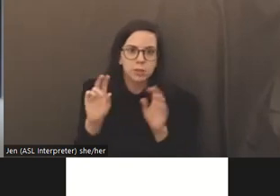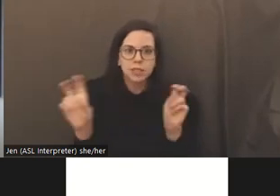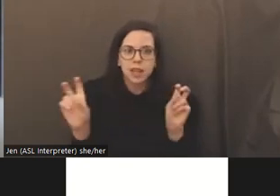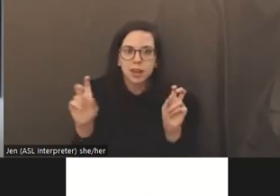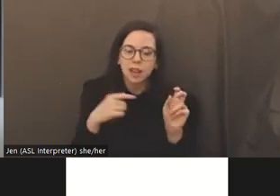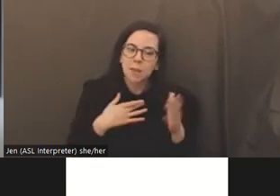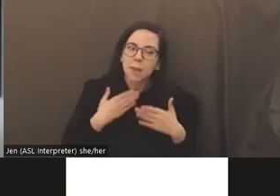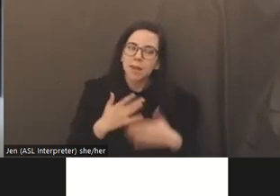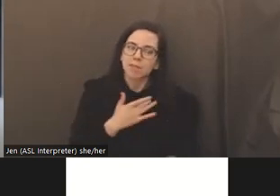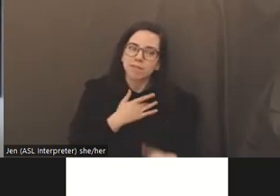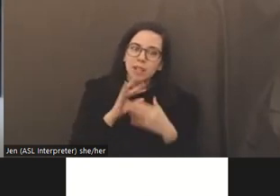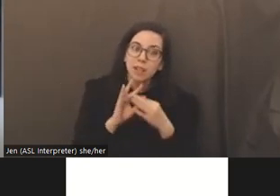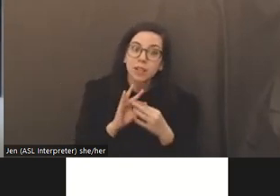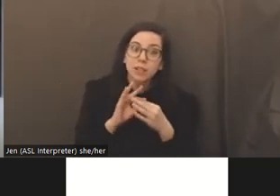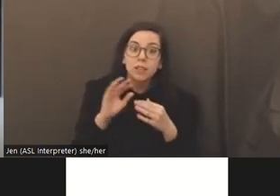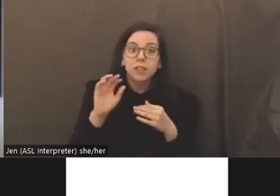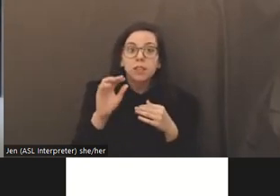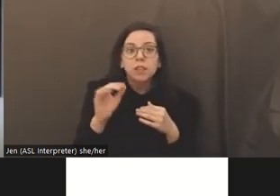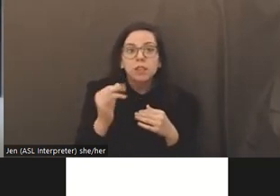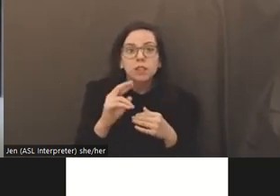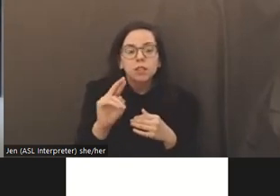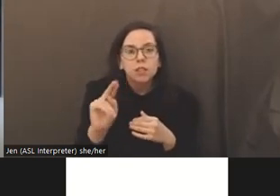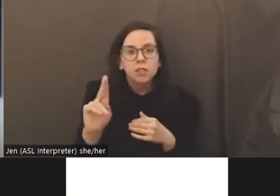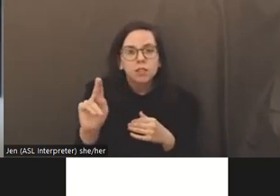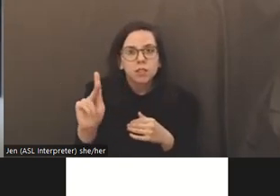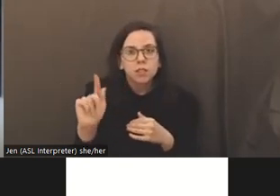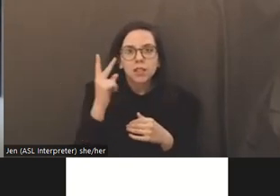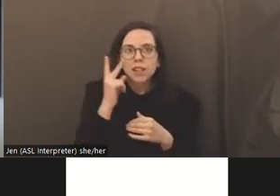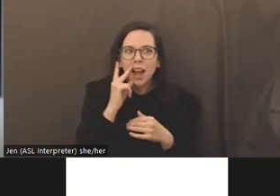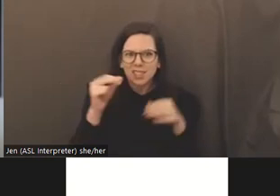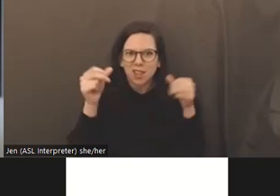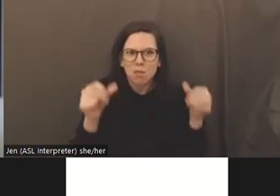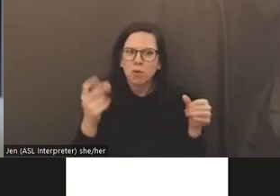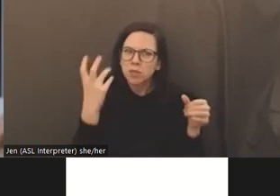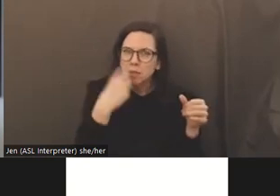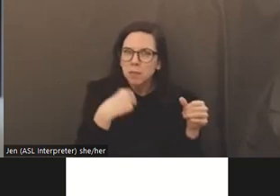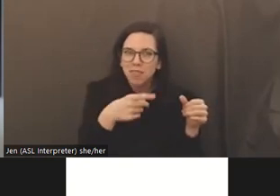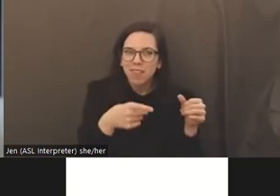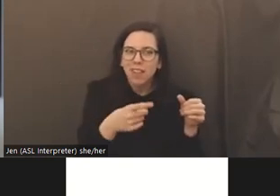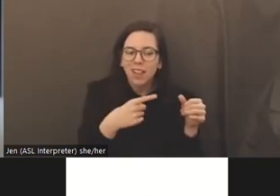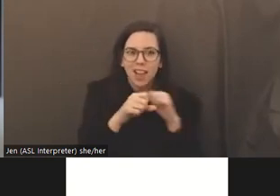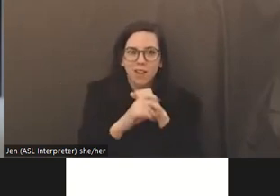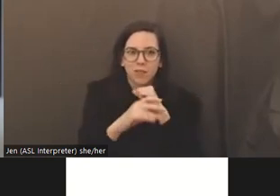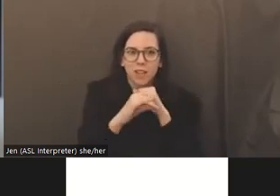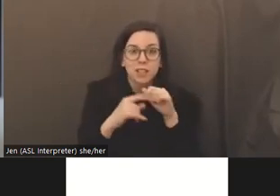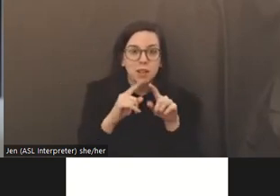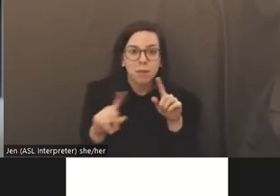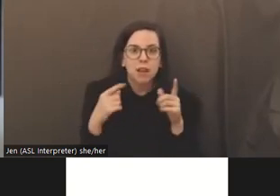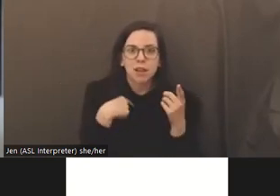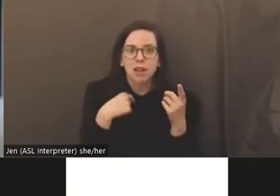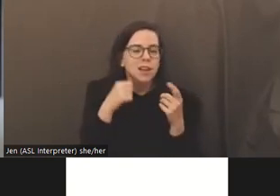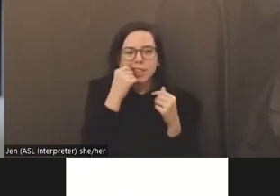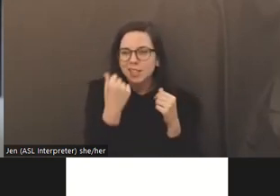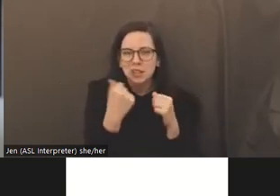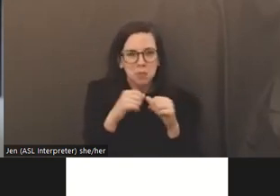Exactly. And I saw the flyer. It's a beautiful flyer advertising it. I just did not remember